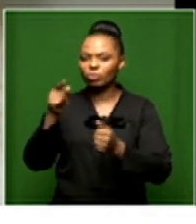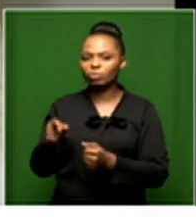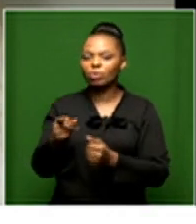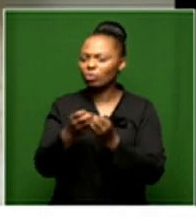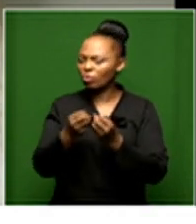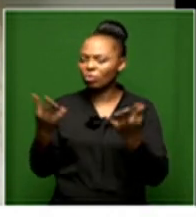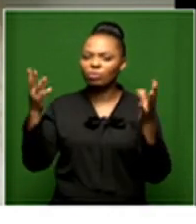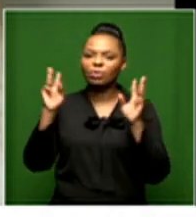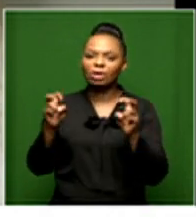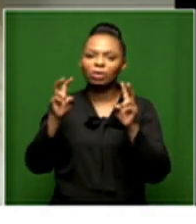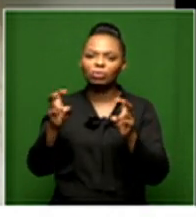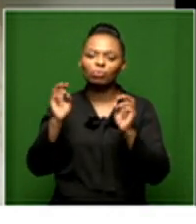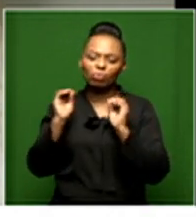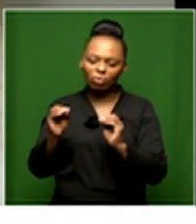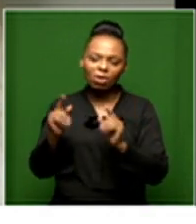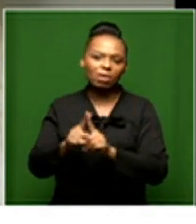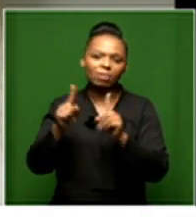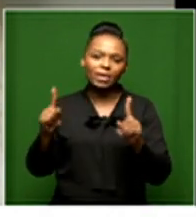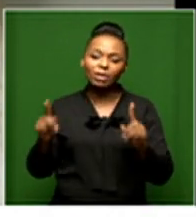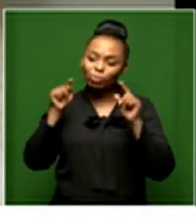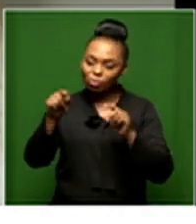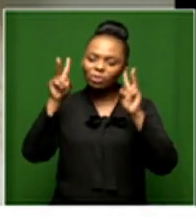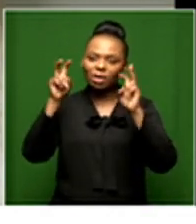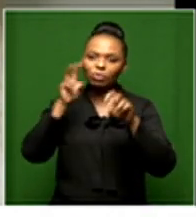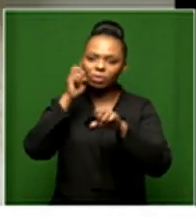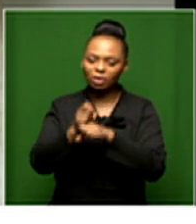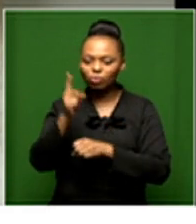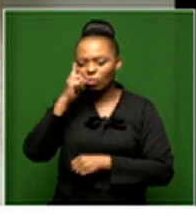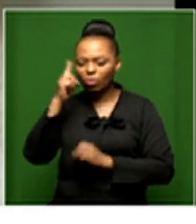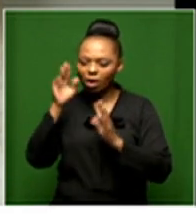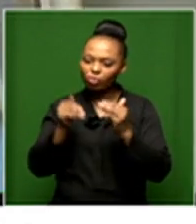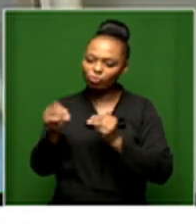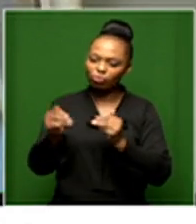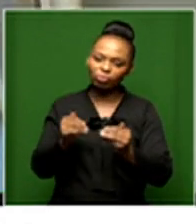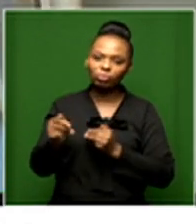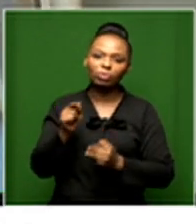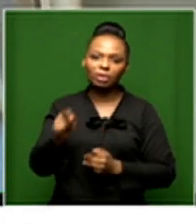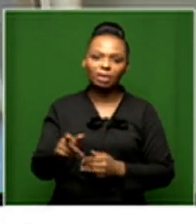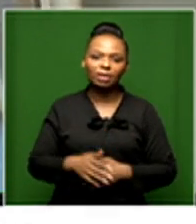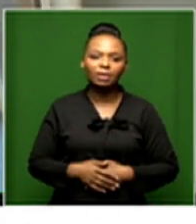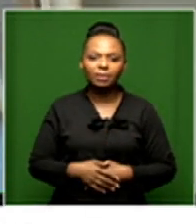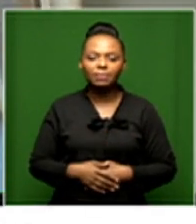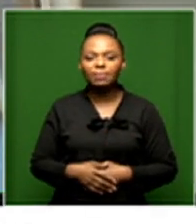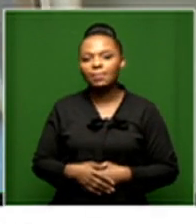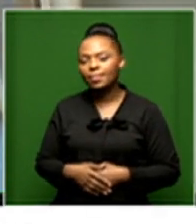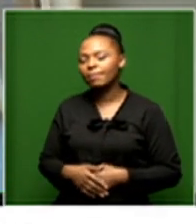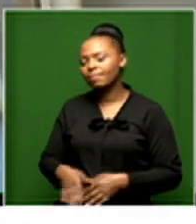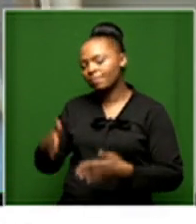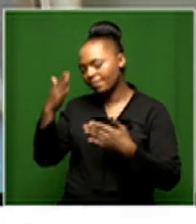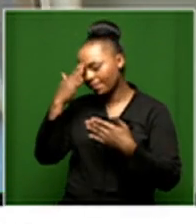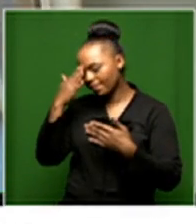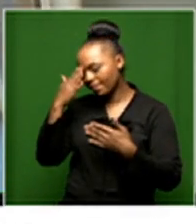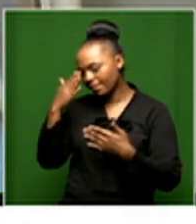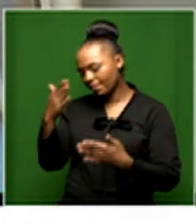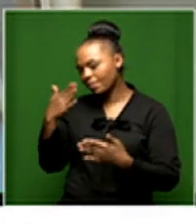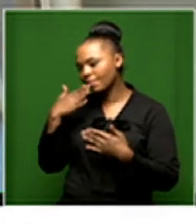little issues, but those are all issues that we as developers have got to handle. Well, Clifford Oosthuizen, thanks so much for your time.